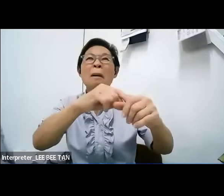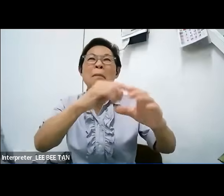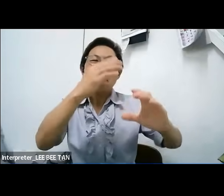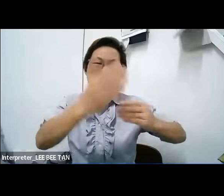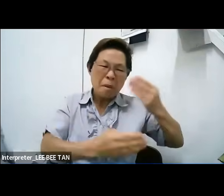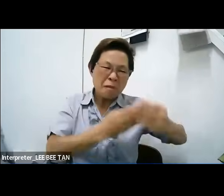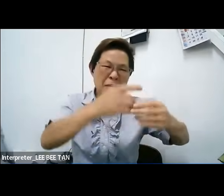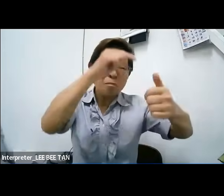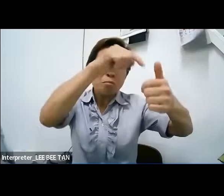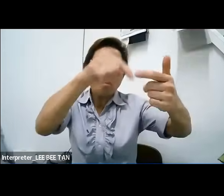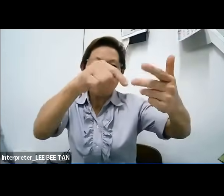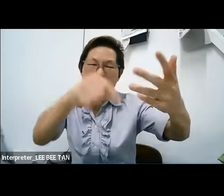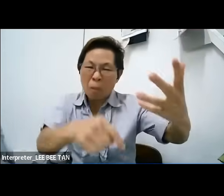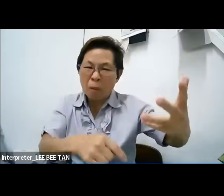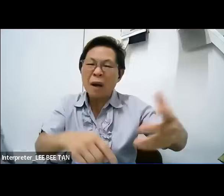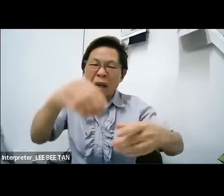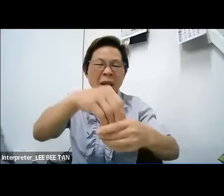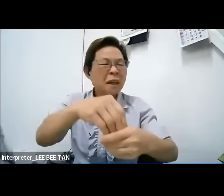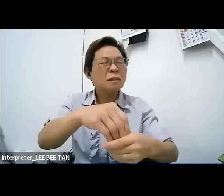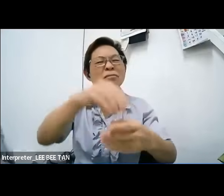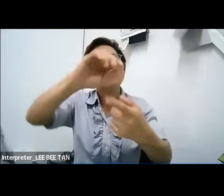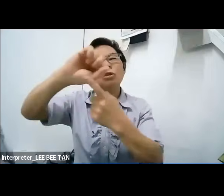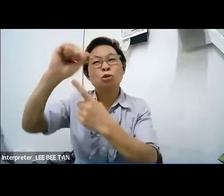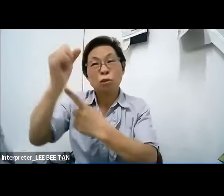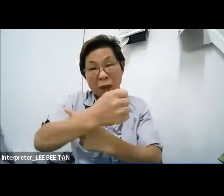any group or society.